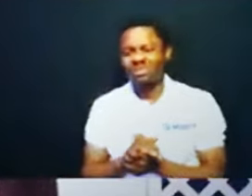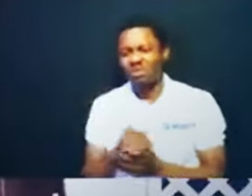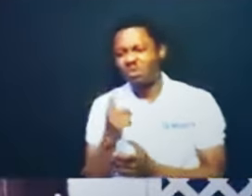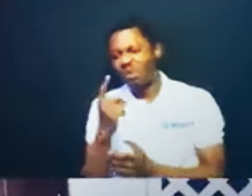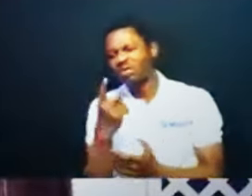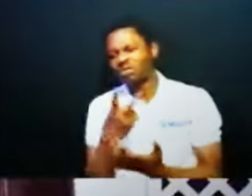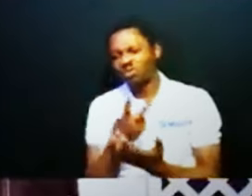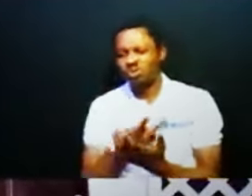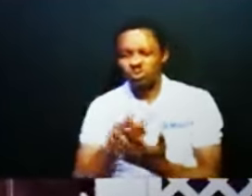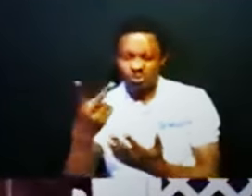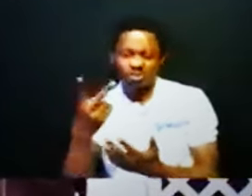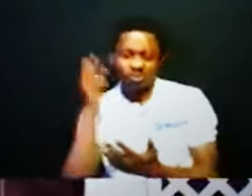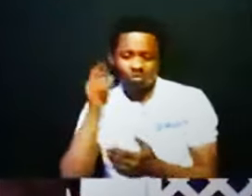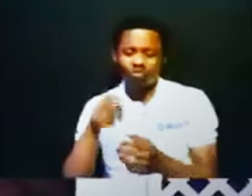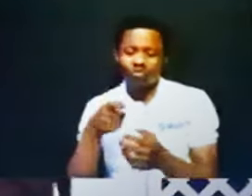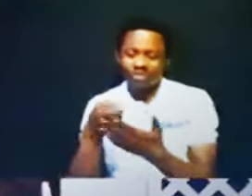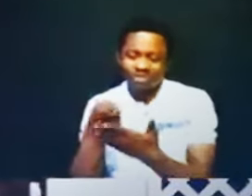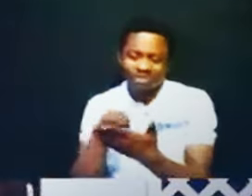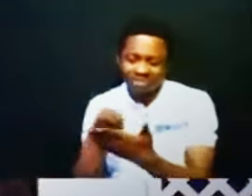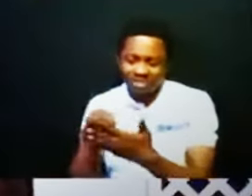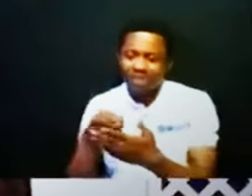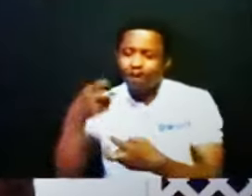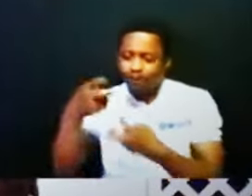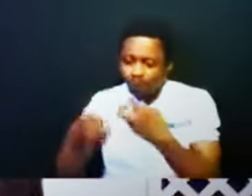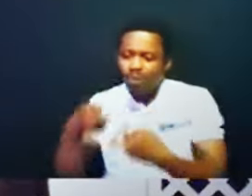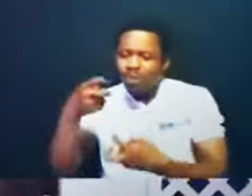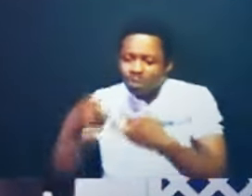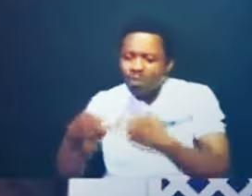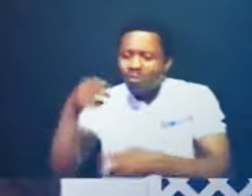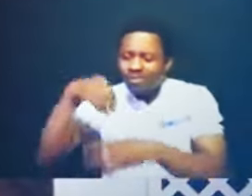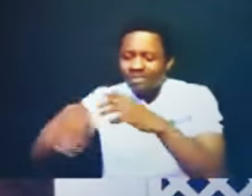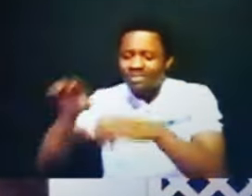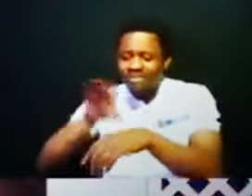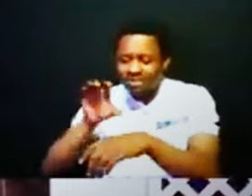1 or 2 weeks ahead of us, we will be discussing